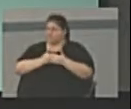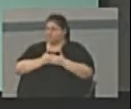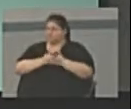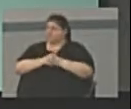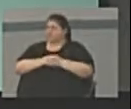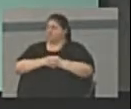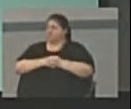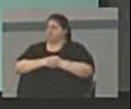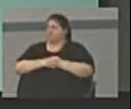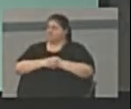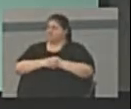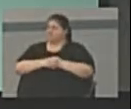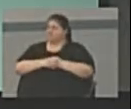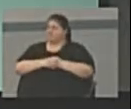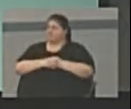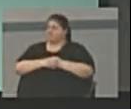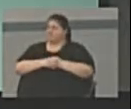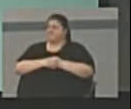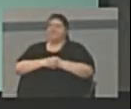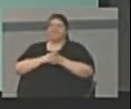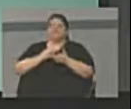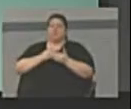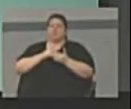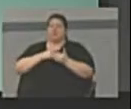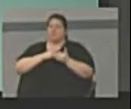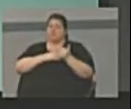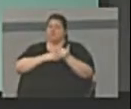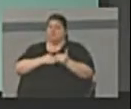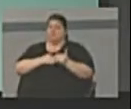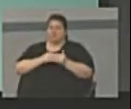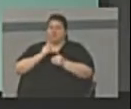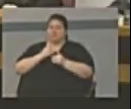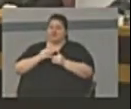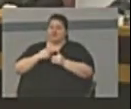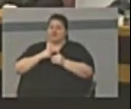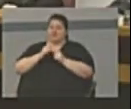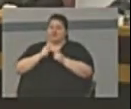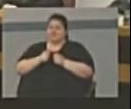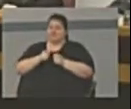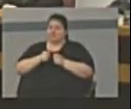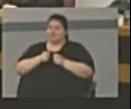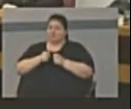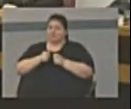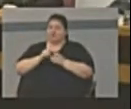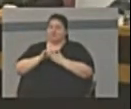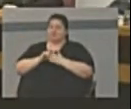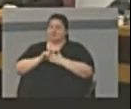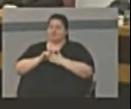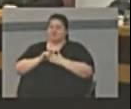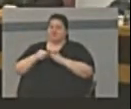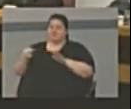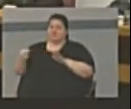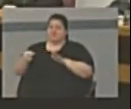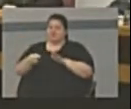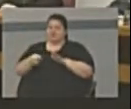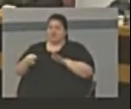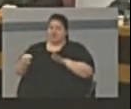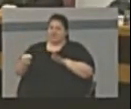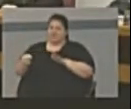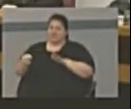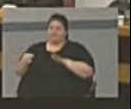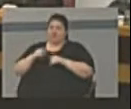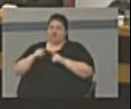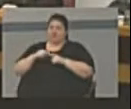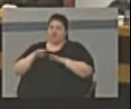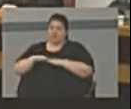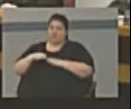Before I go too far, one of the things that I gave you is it's a thumb drive, and this thumb drive, when you open